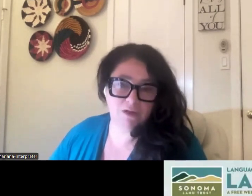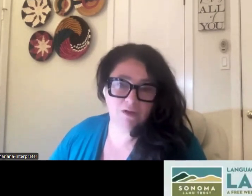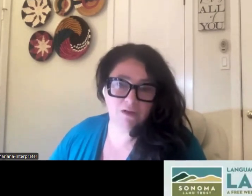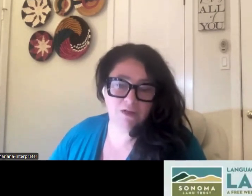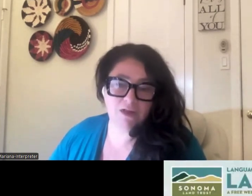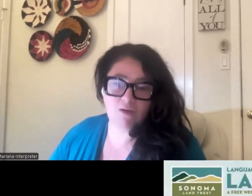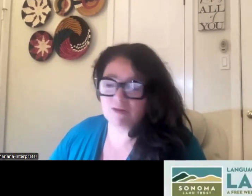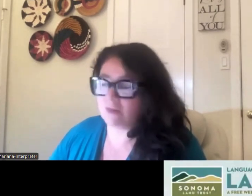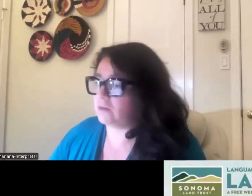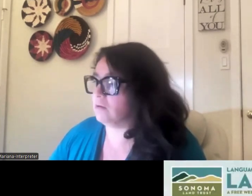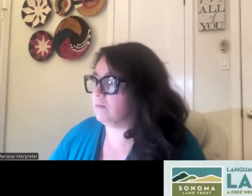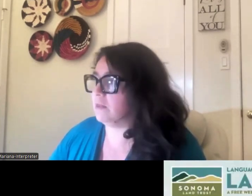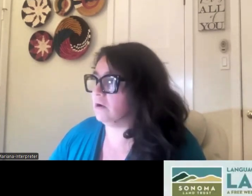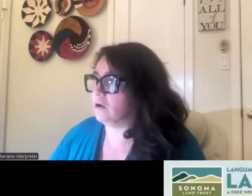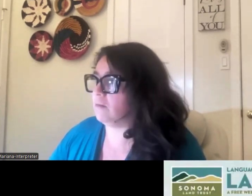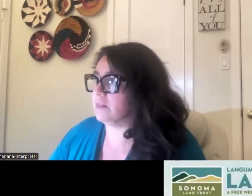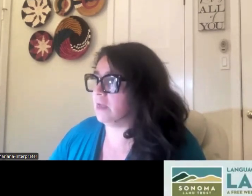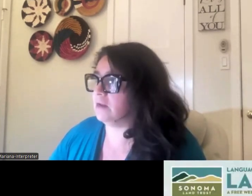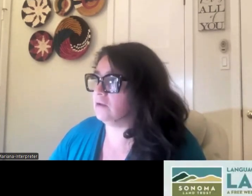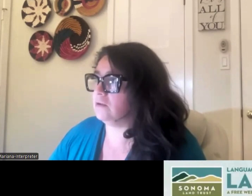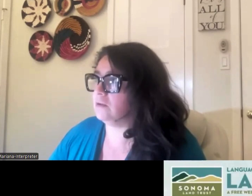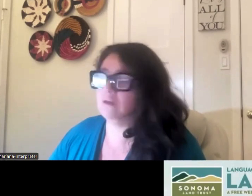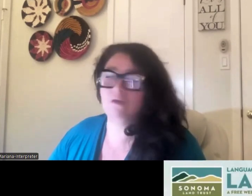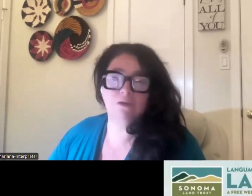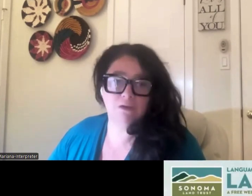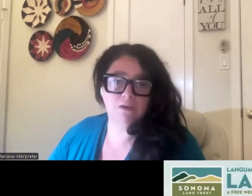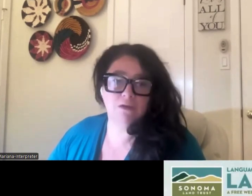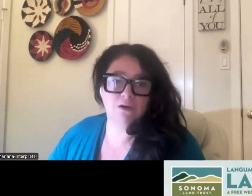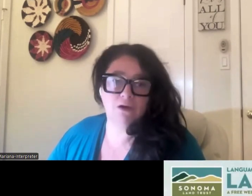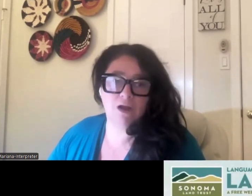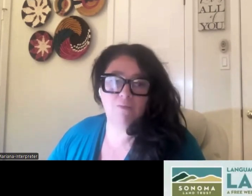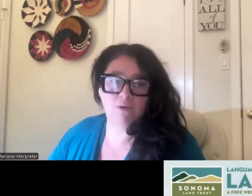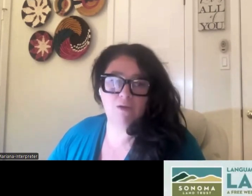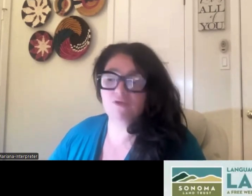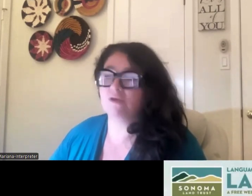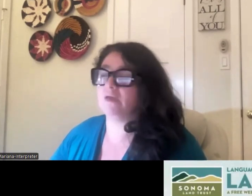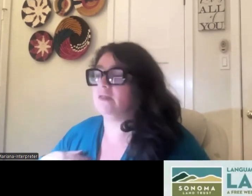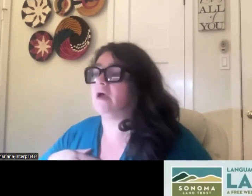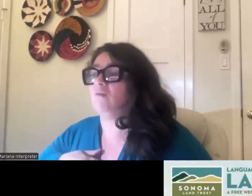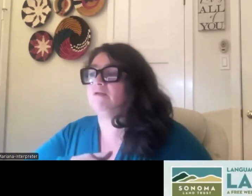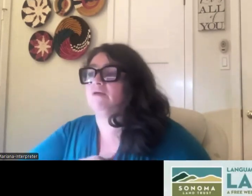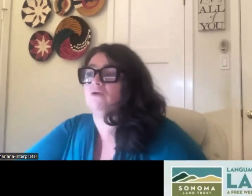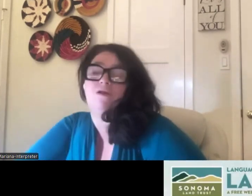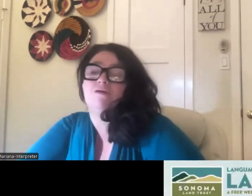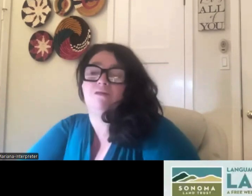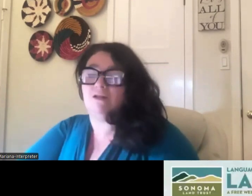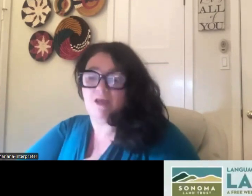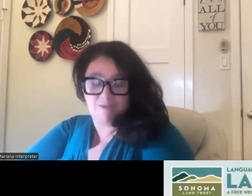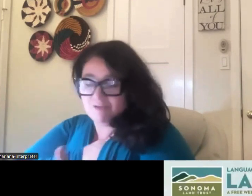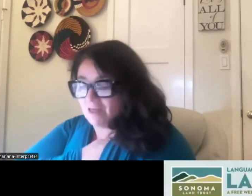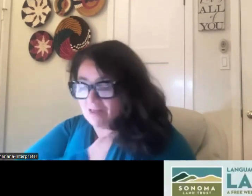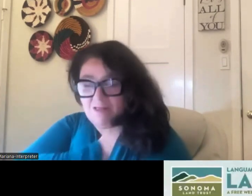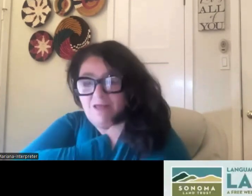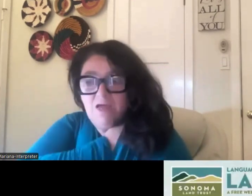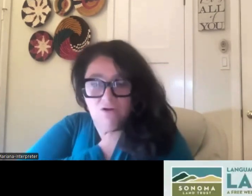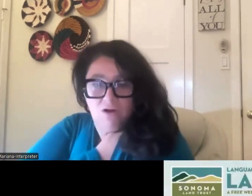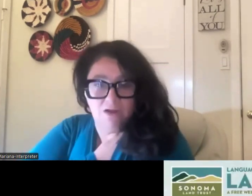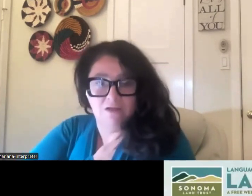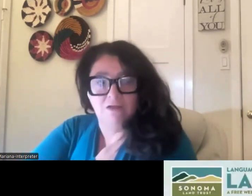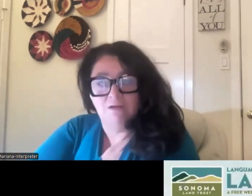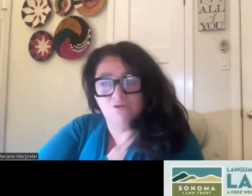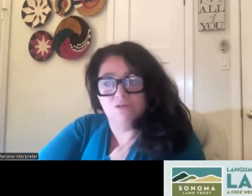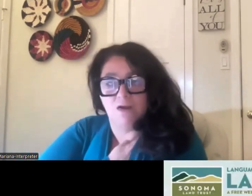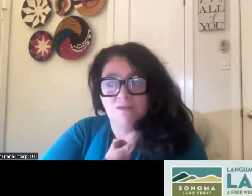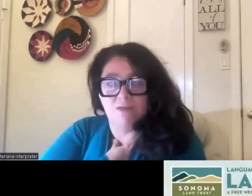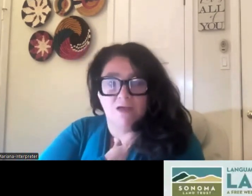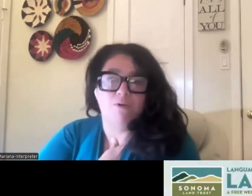And hopefully we'll start making this a kitchen table conversation before long. Well, thanks again for having me.